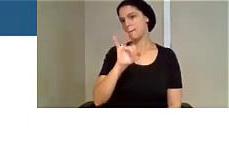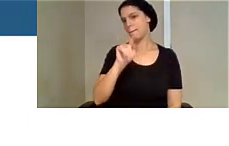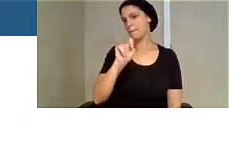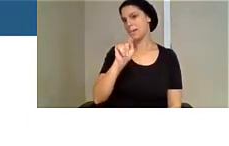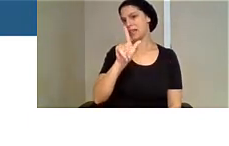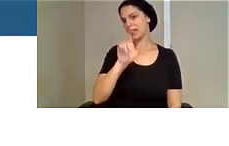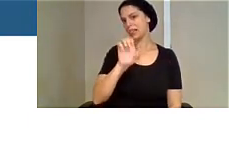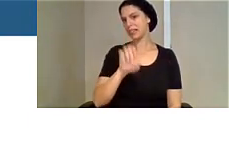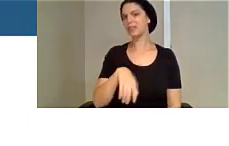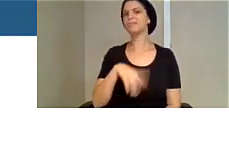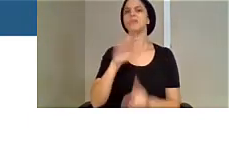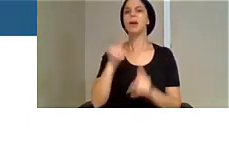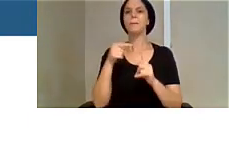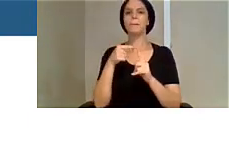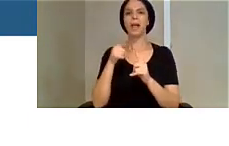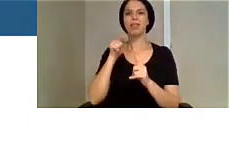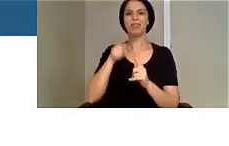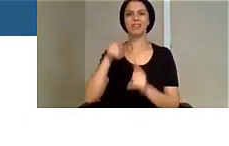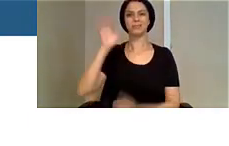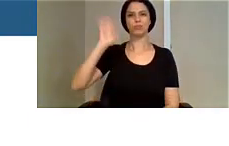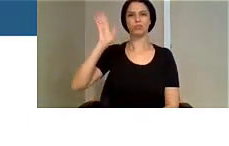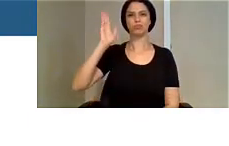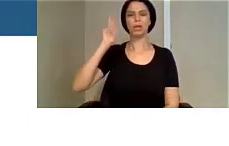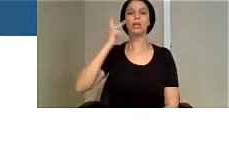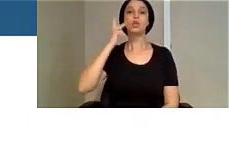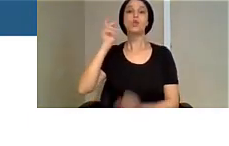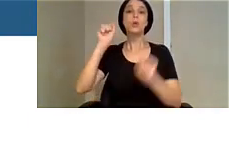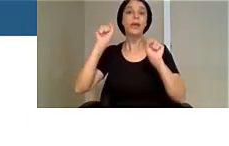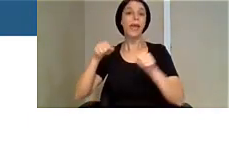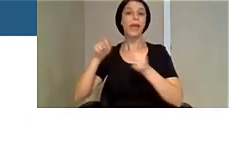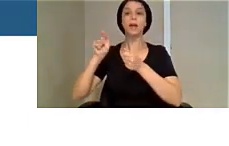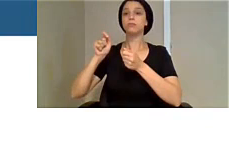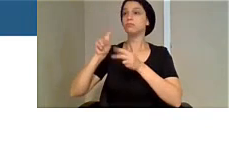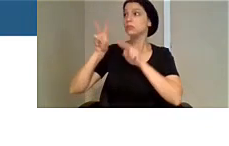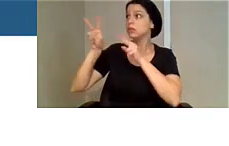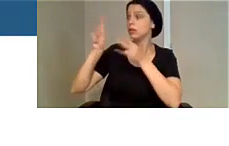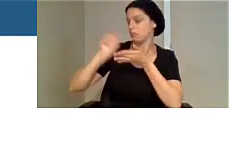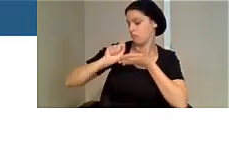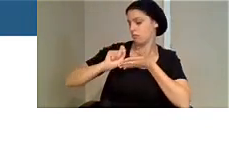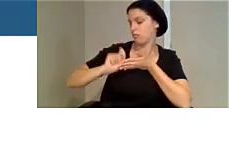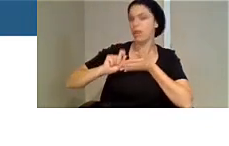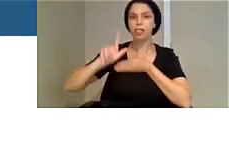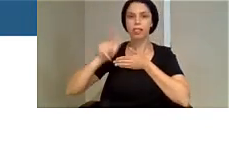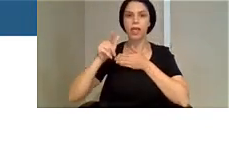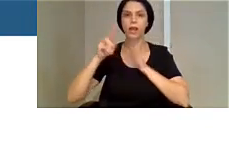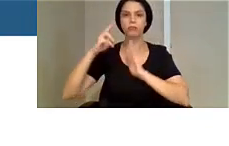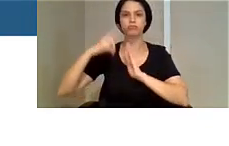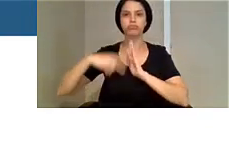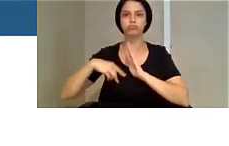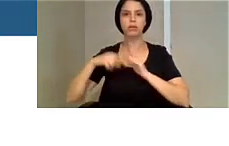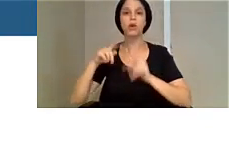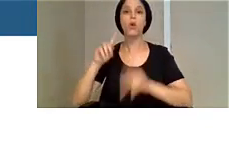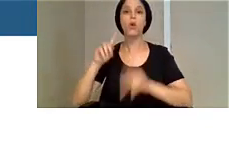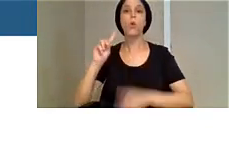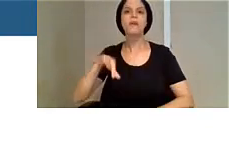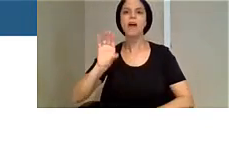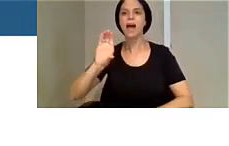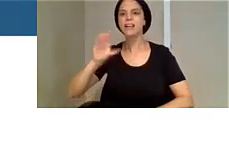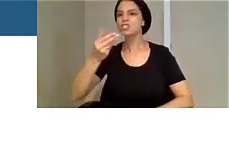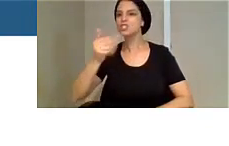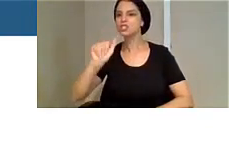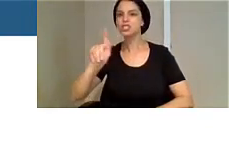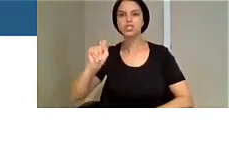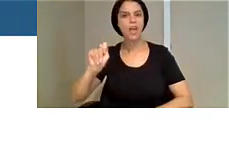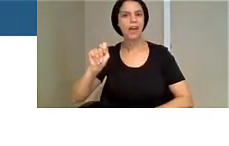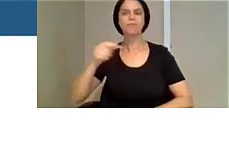this specific presentation. Feel free to write that down. I believe probably in the chat as well, a link to it has